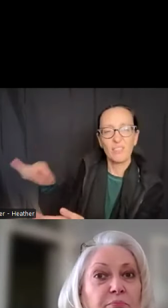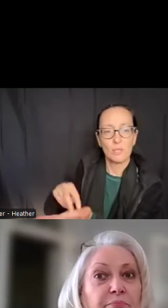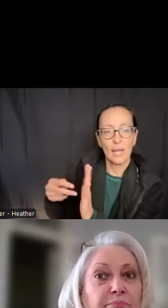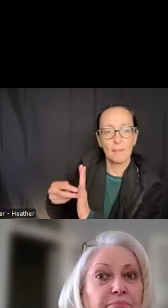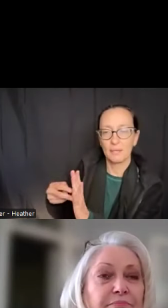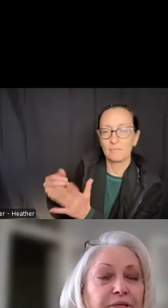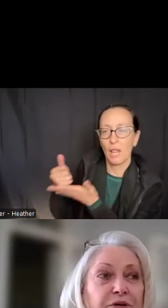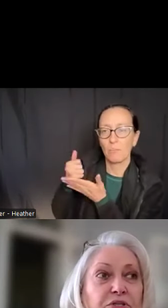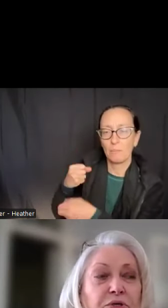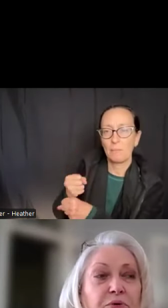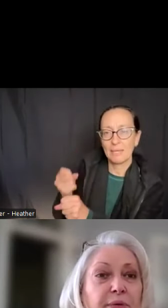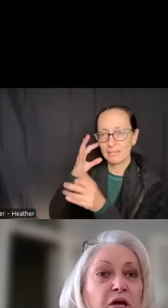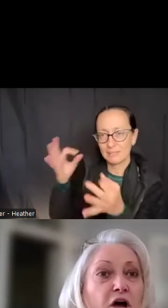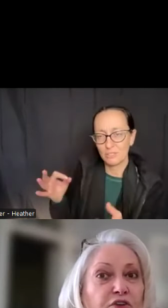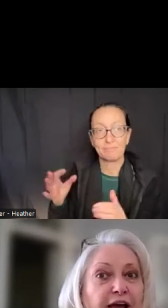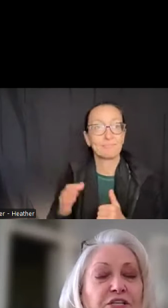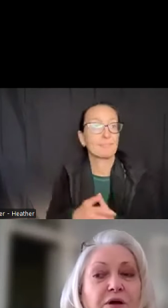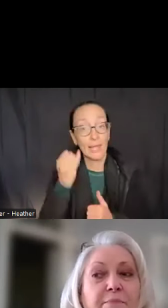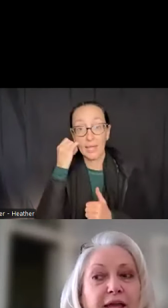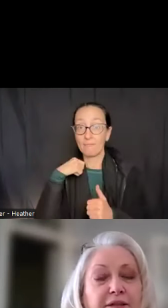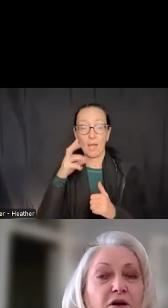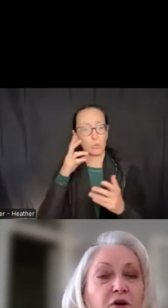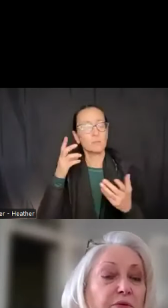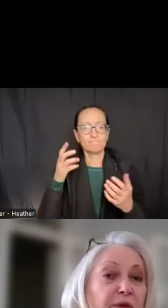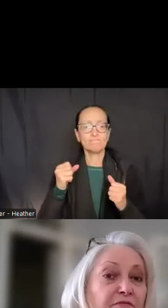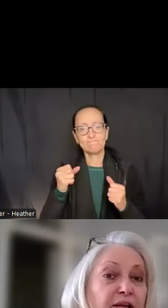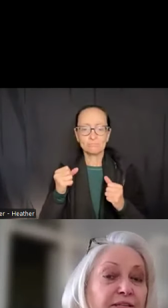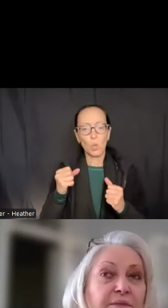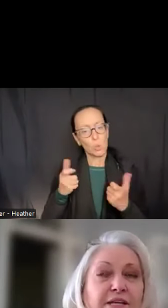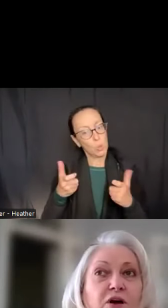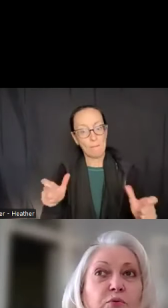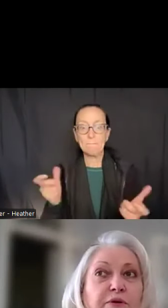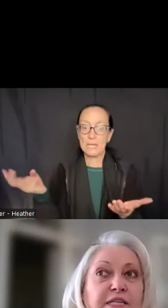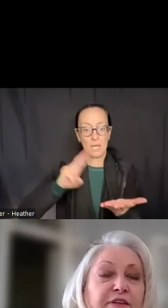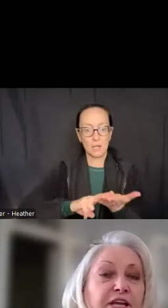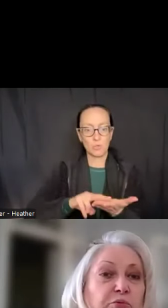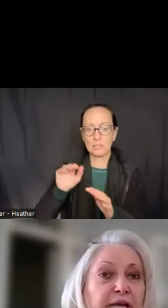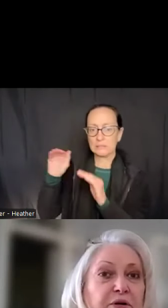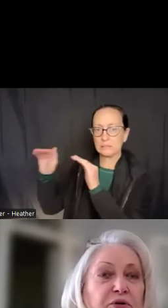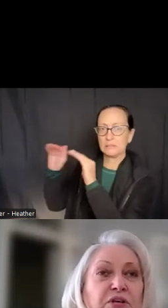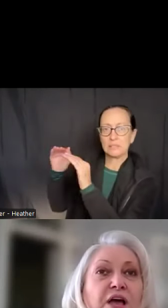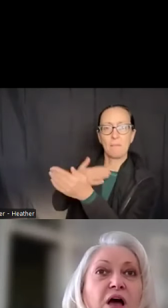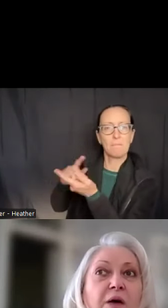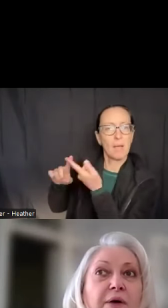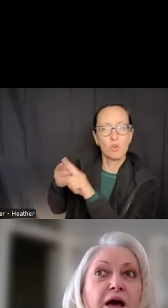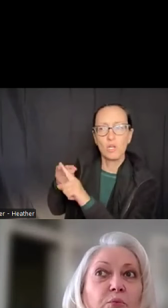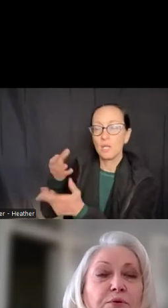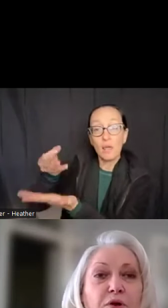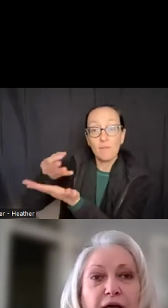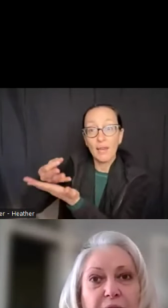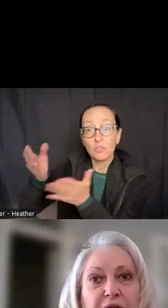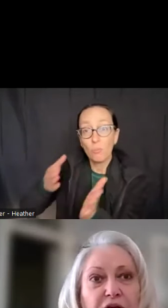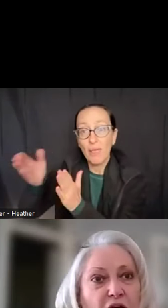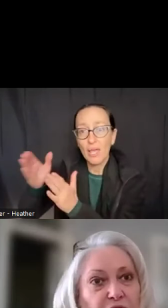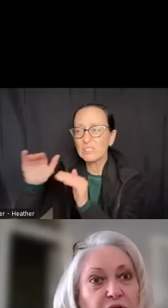going to enter into a big contract, I may talk with my friends. I may talk with some financial planners about